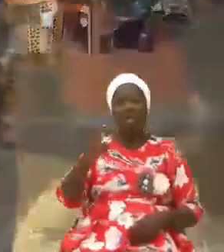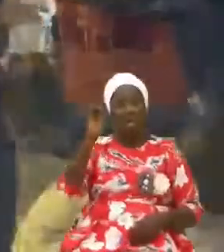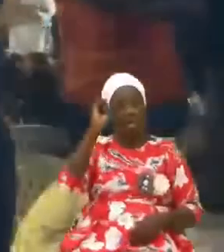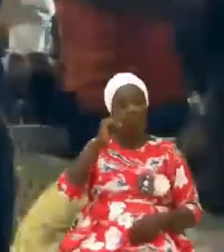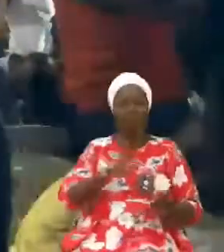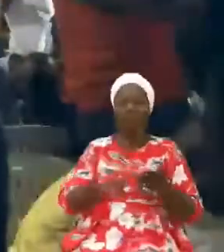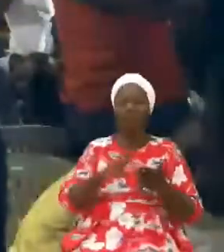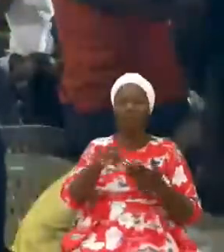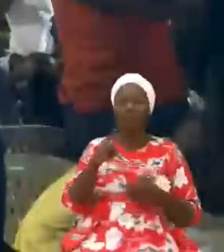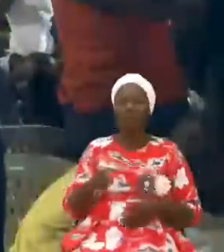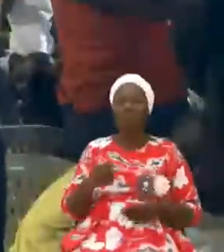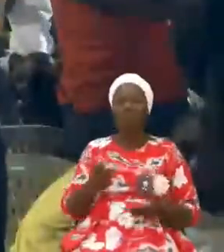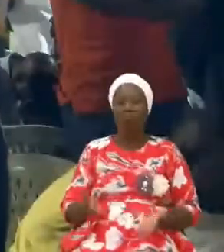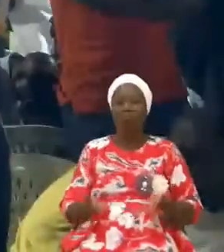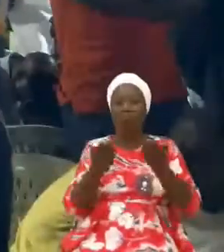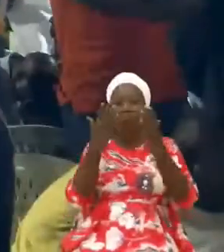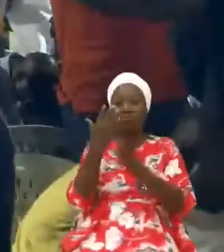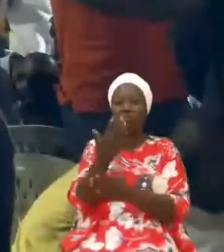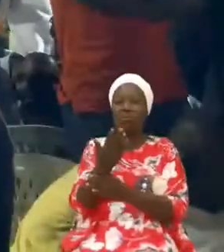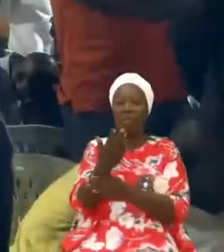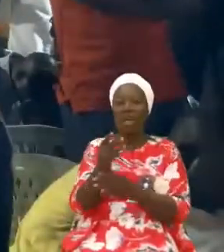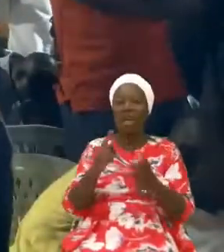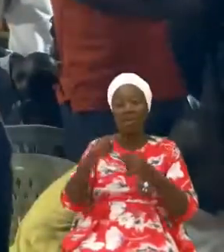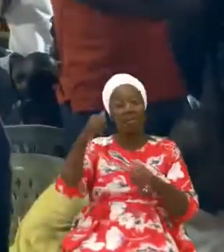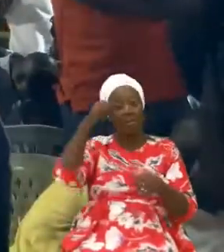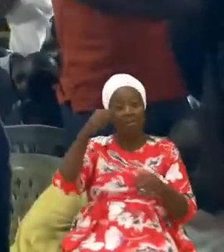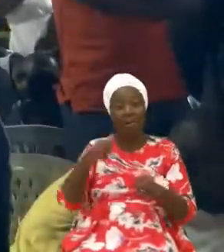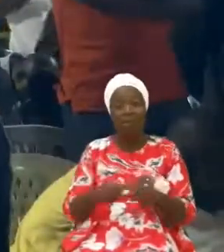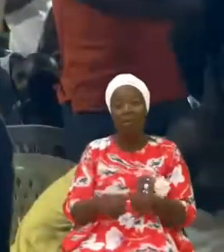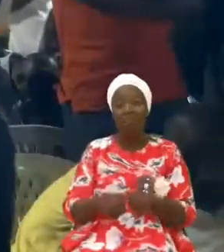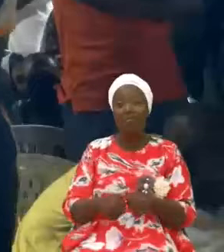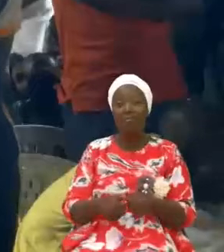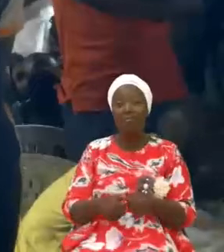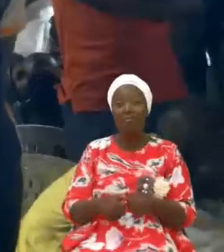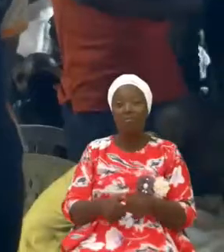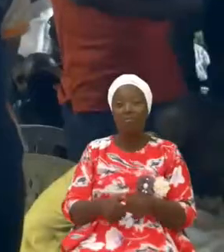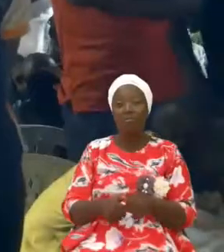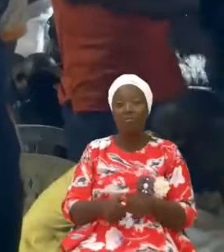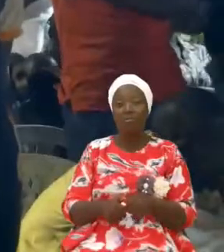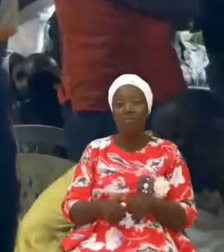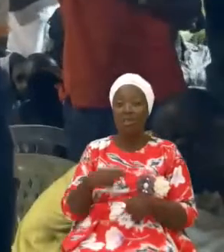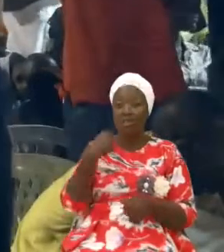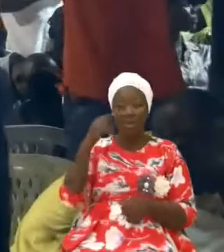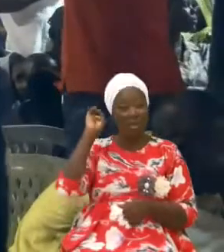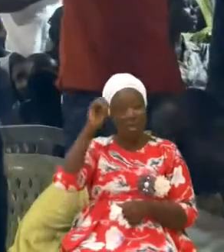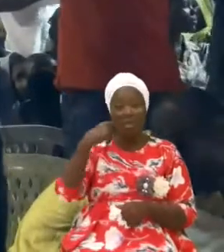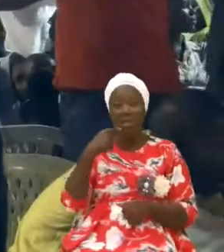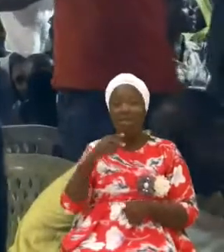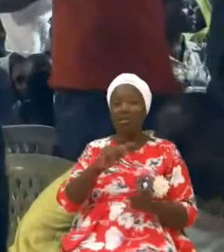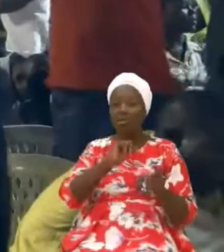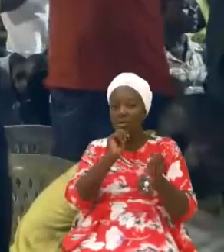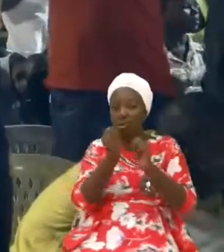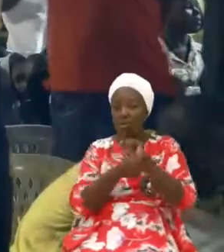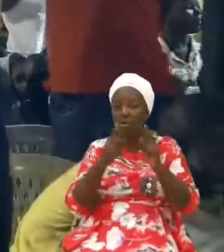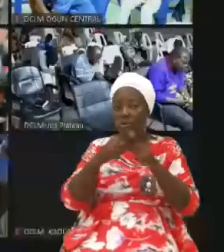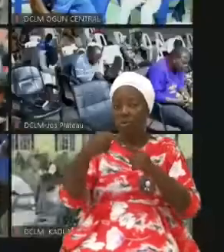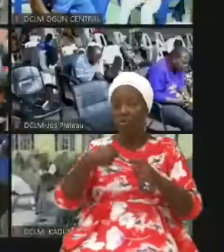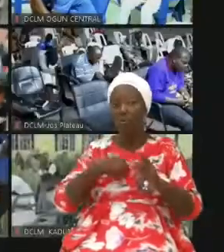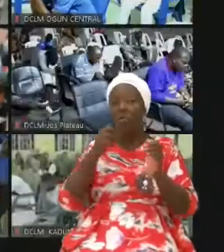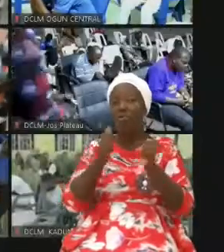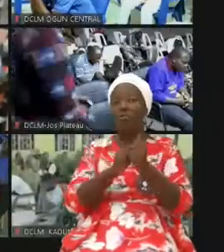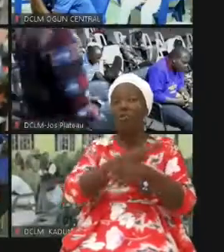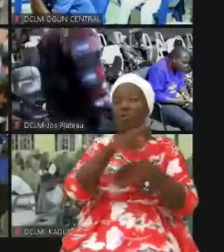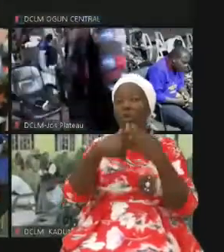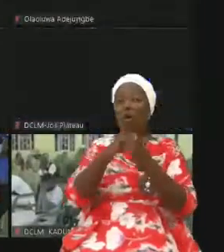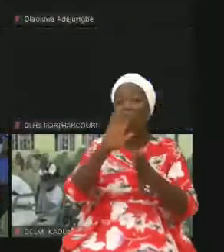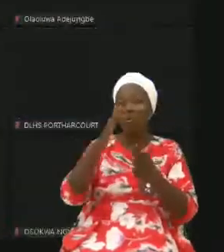omnipresent one. He will forgive you. Raise up your hand and then remember, He says, turn